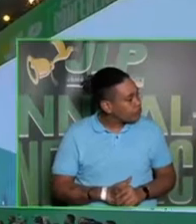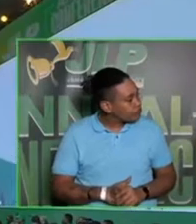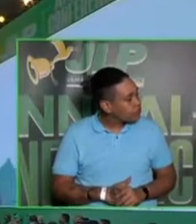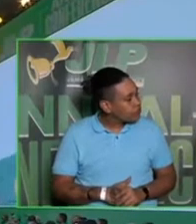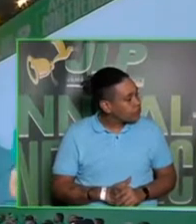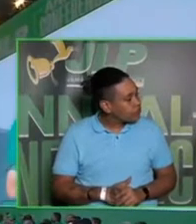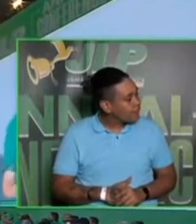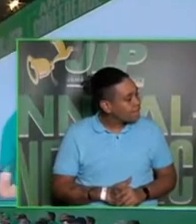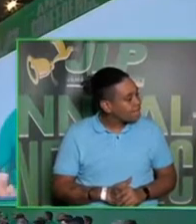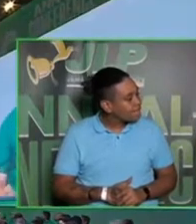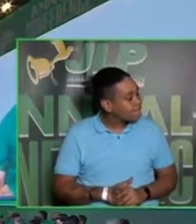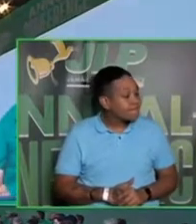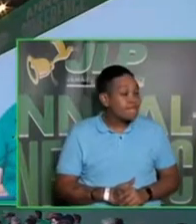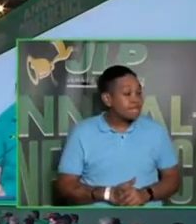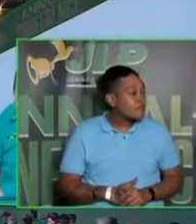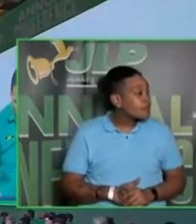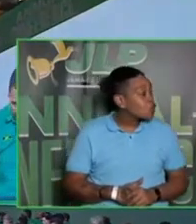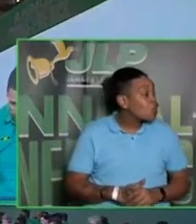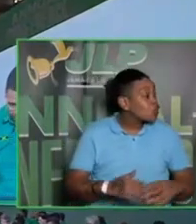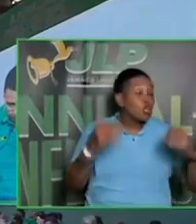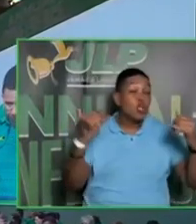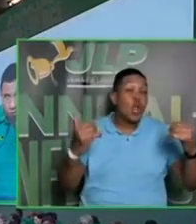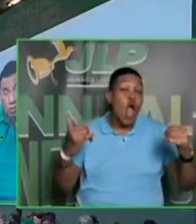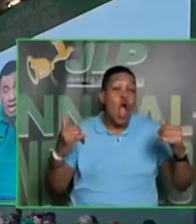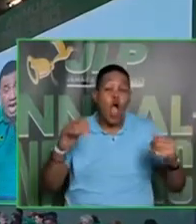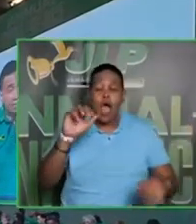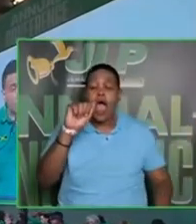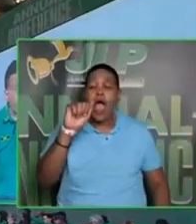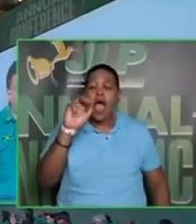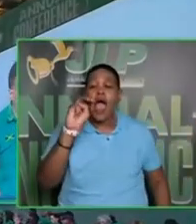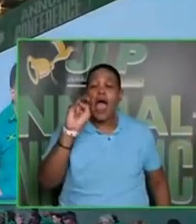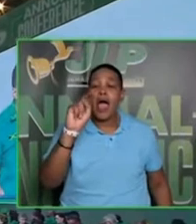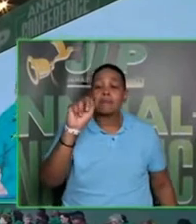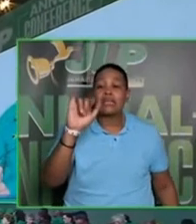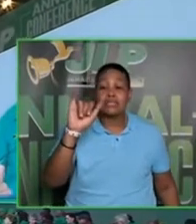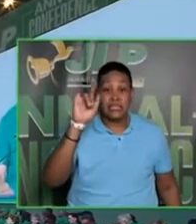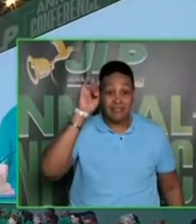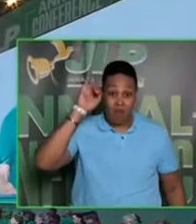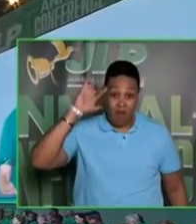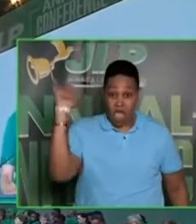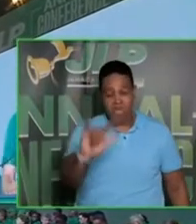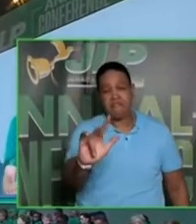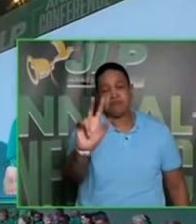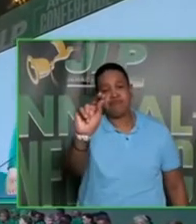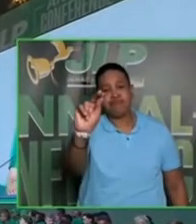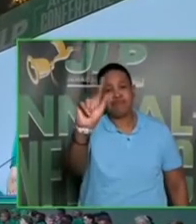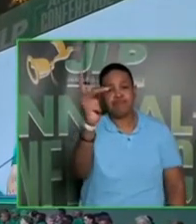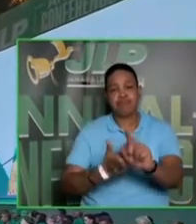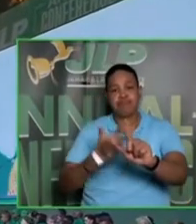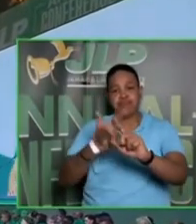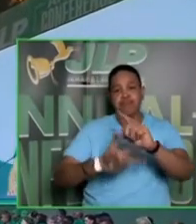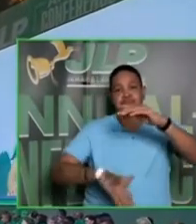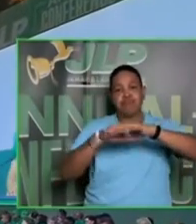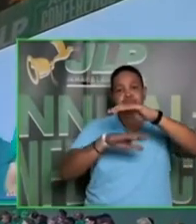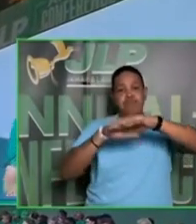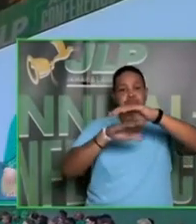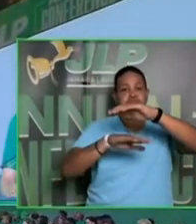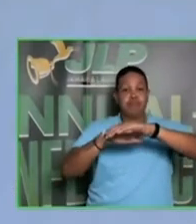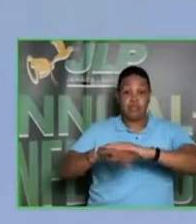Now, this amnesty will last for 3 months, and it will start the 2nd